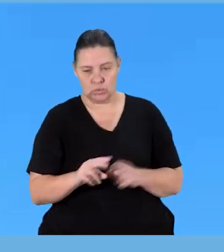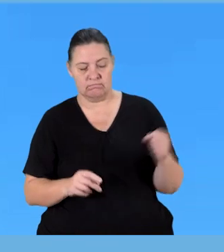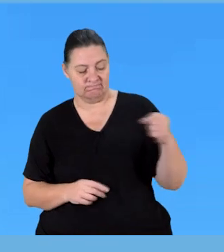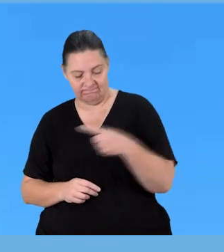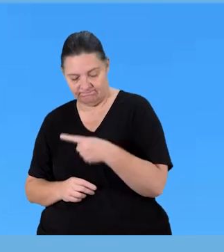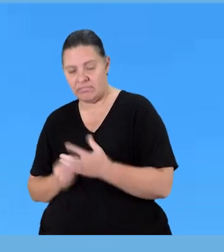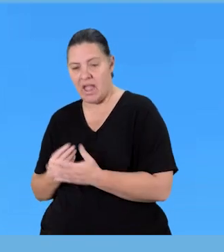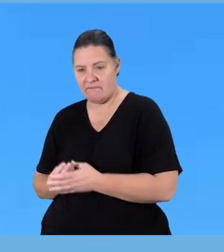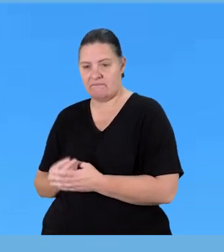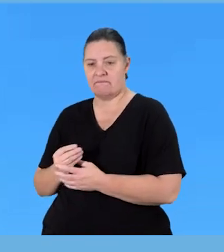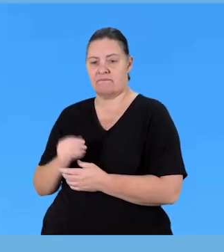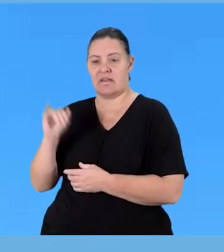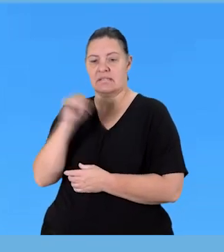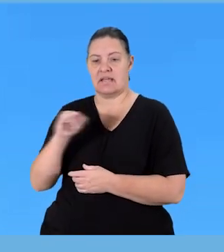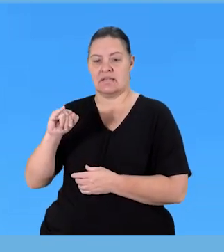zinc oxide.